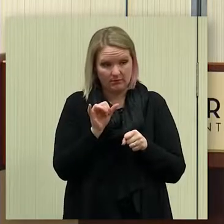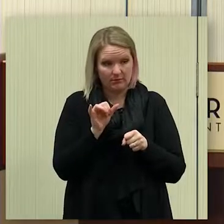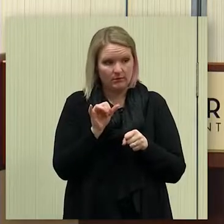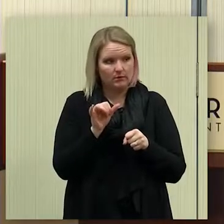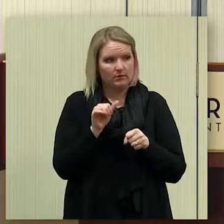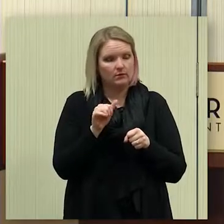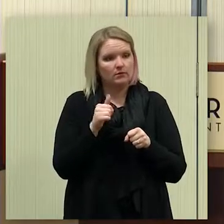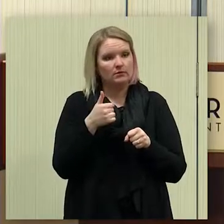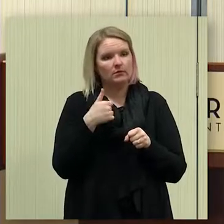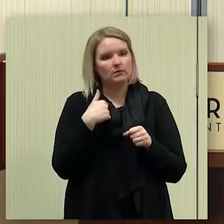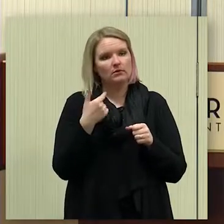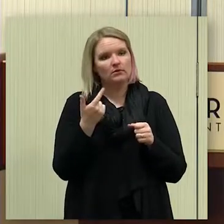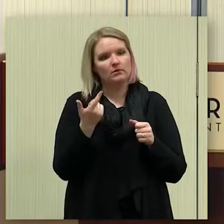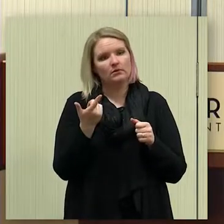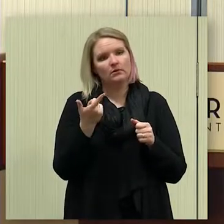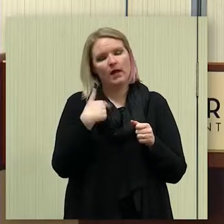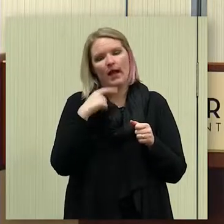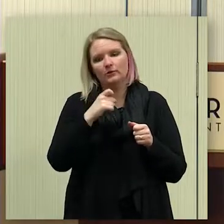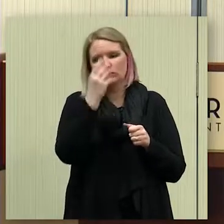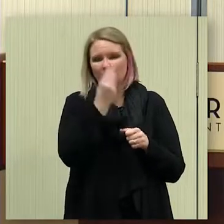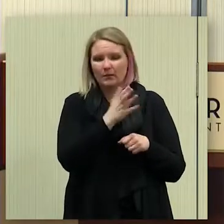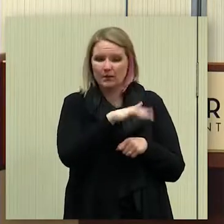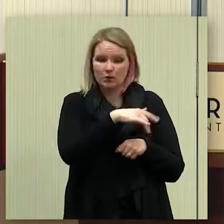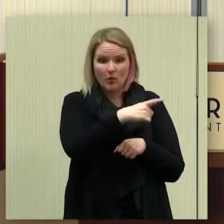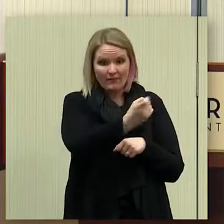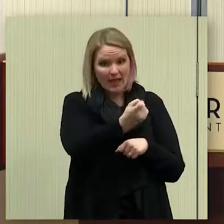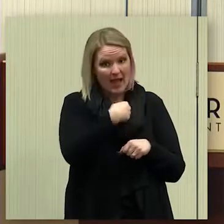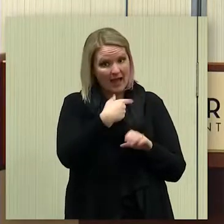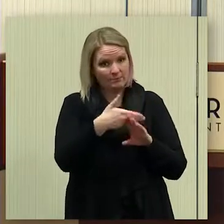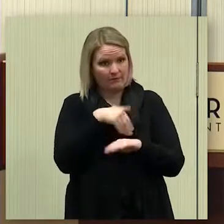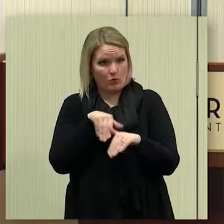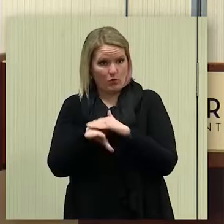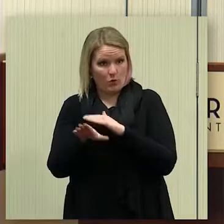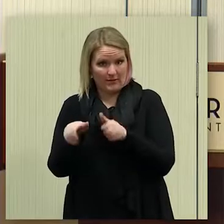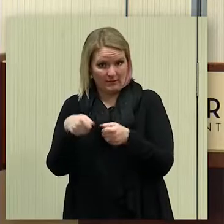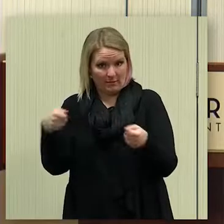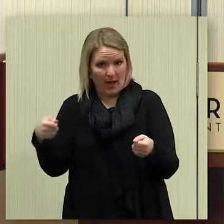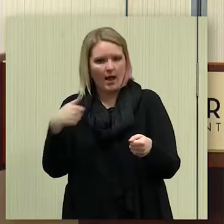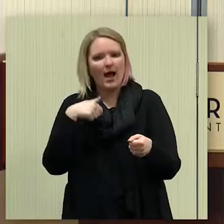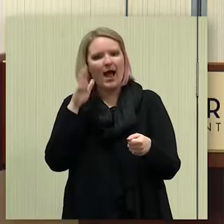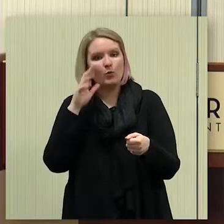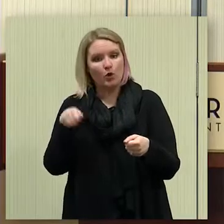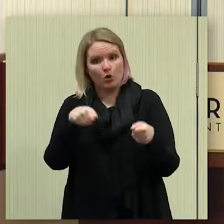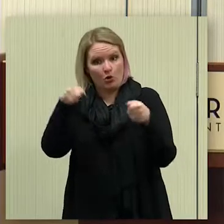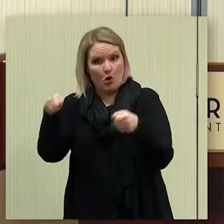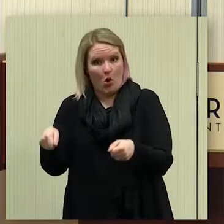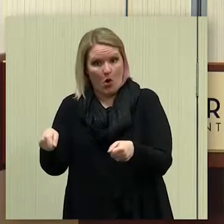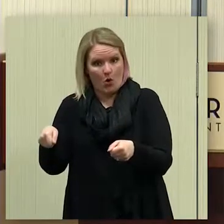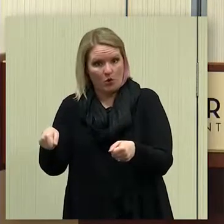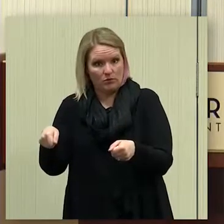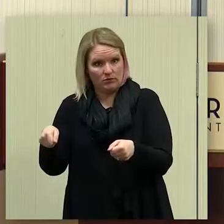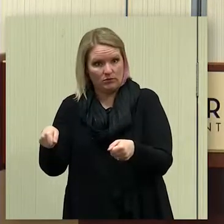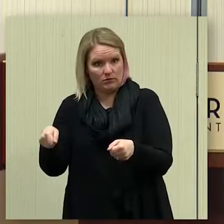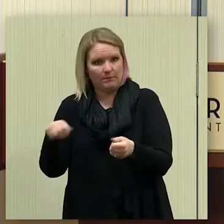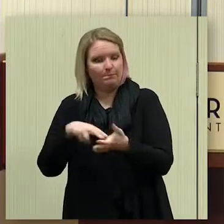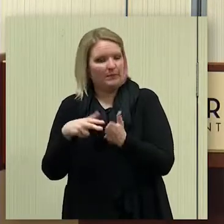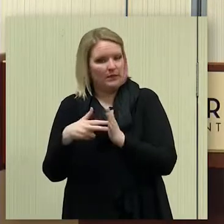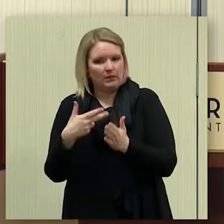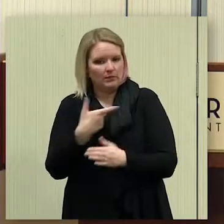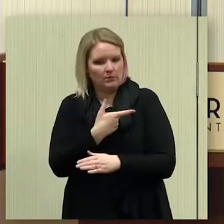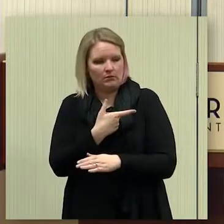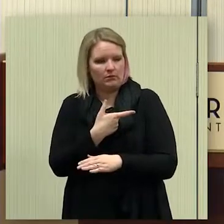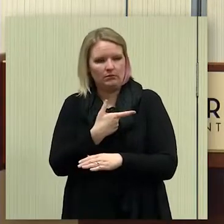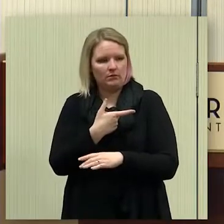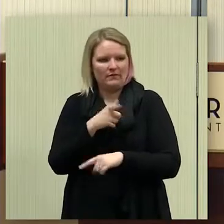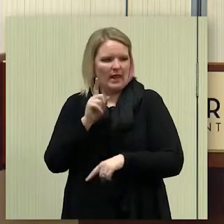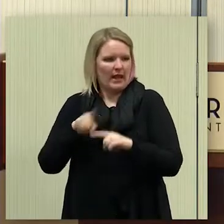I've had to say, you have to ask me before you go into that box. I'll close the top of the box, and it prevents kids